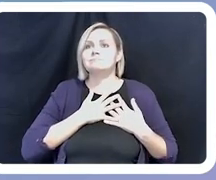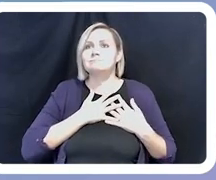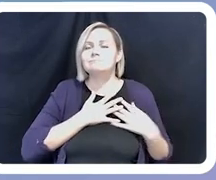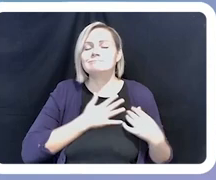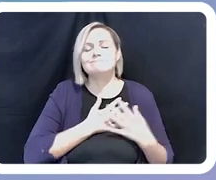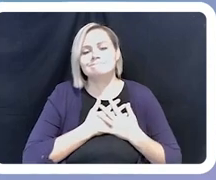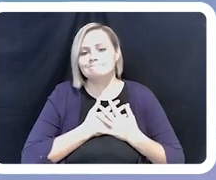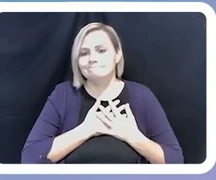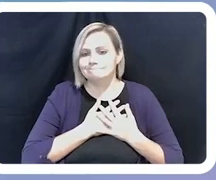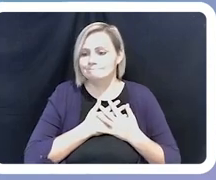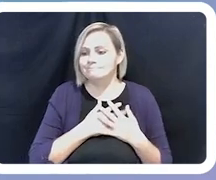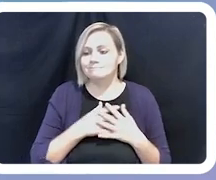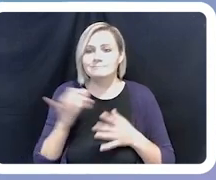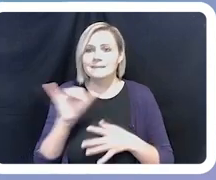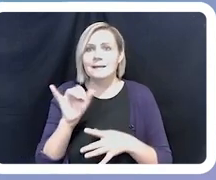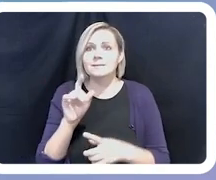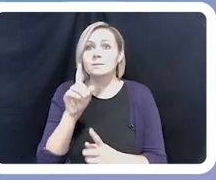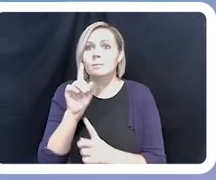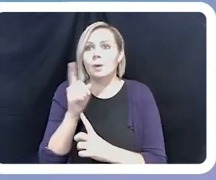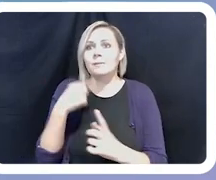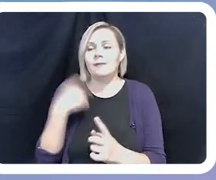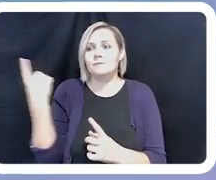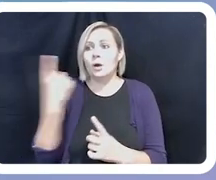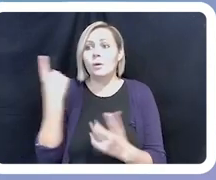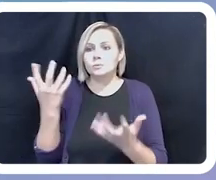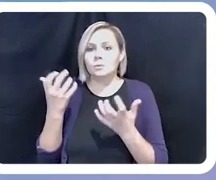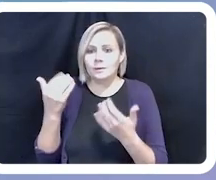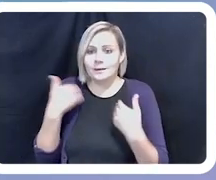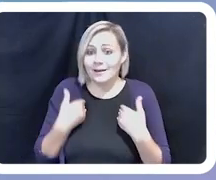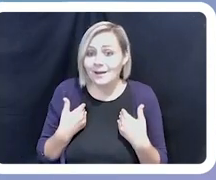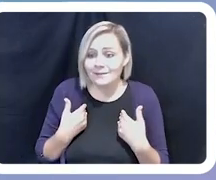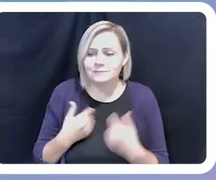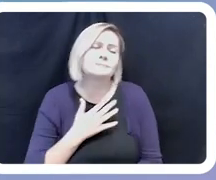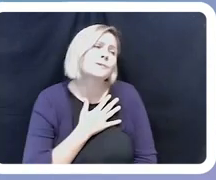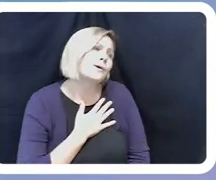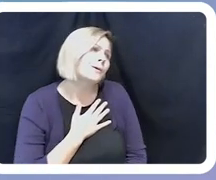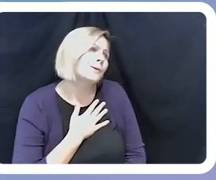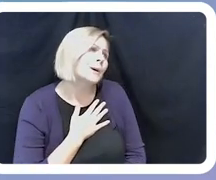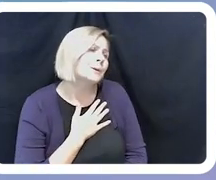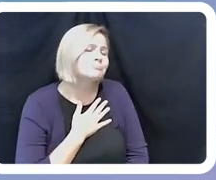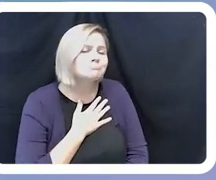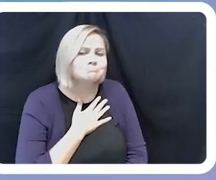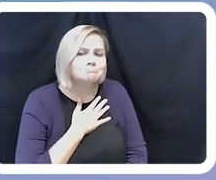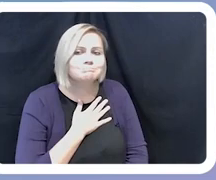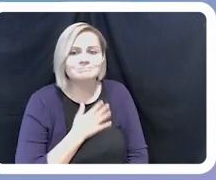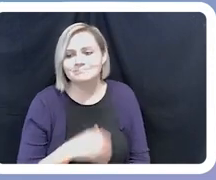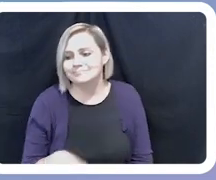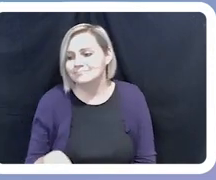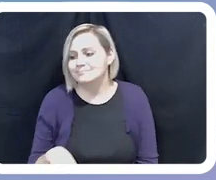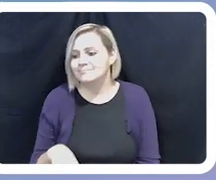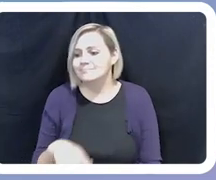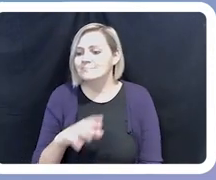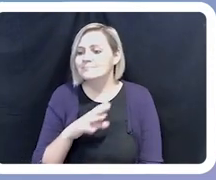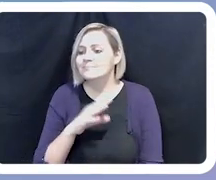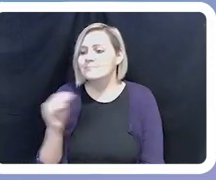going together in tears. Aww. So it was like the moment I've always wanted to have.